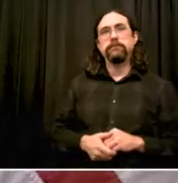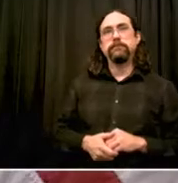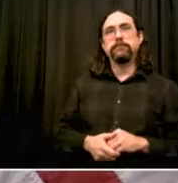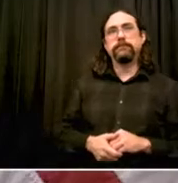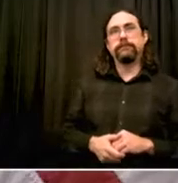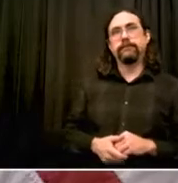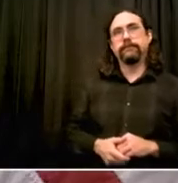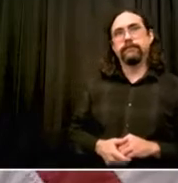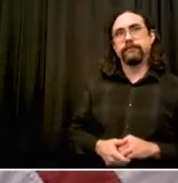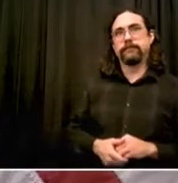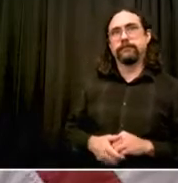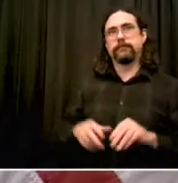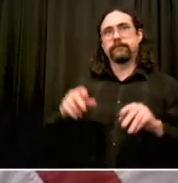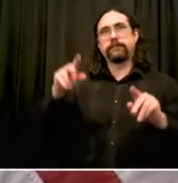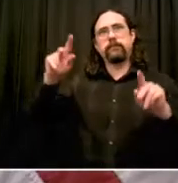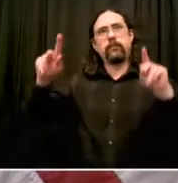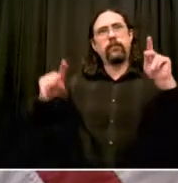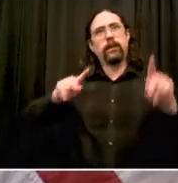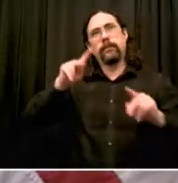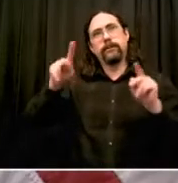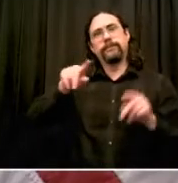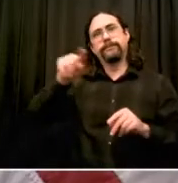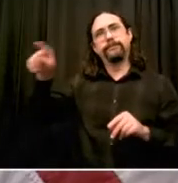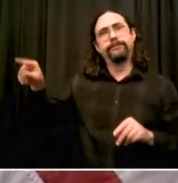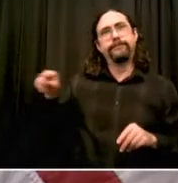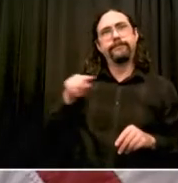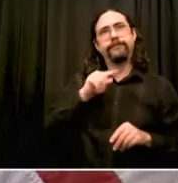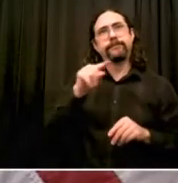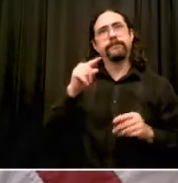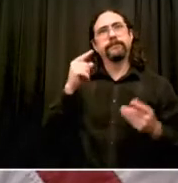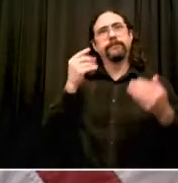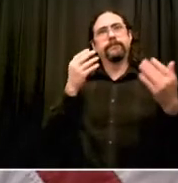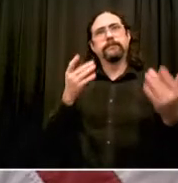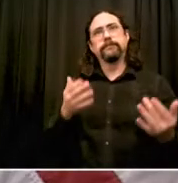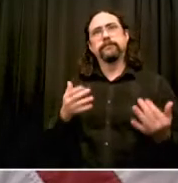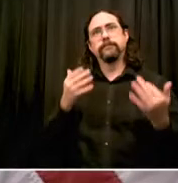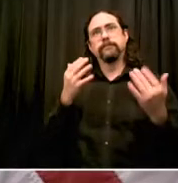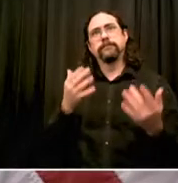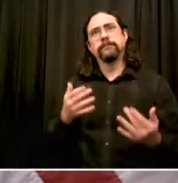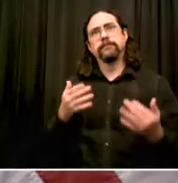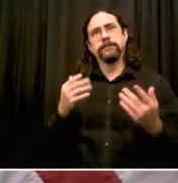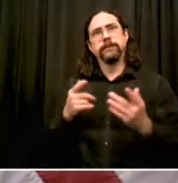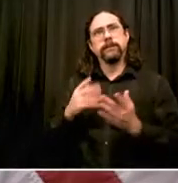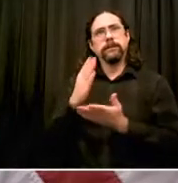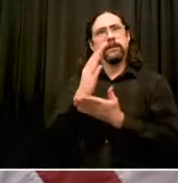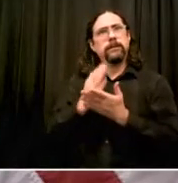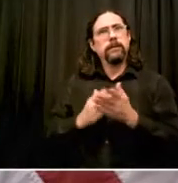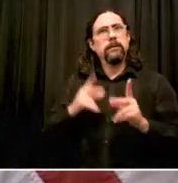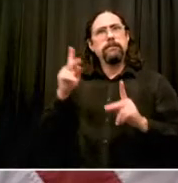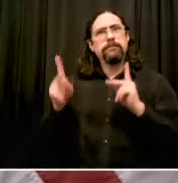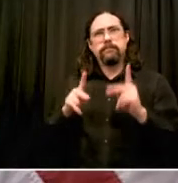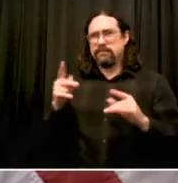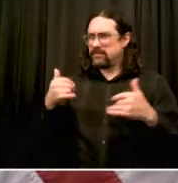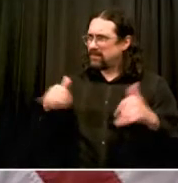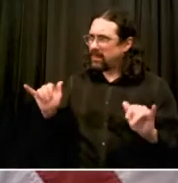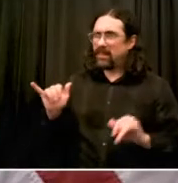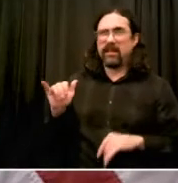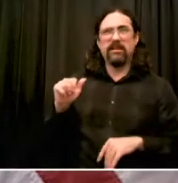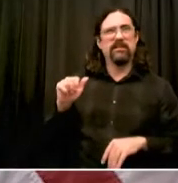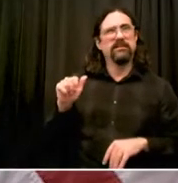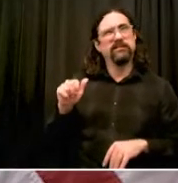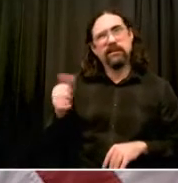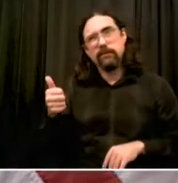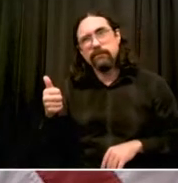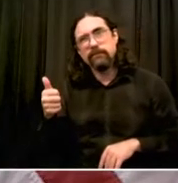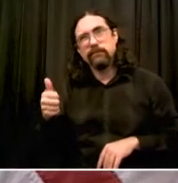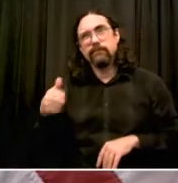14 days. We're hearing widespread reports of delays. So how did this happen in New York City after you and Governor Cuomo both committed that this